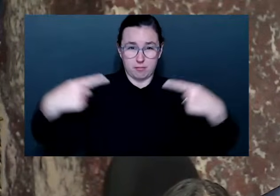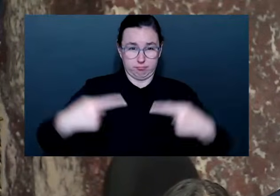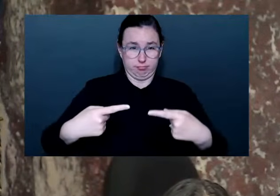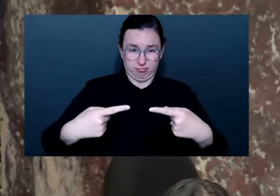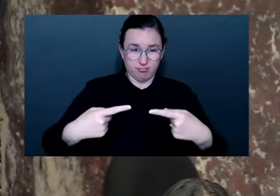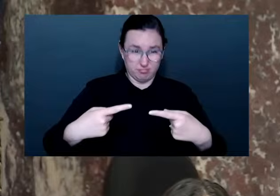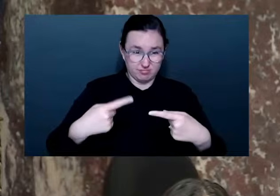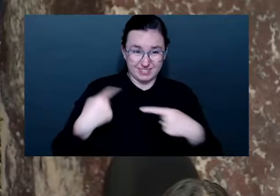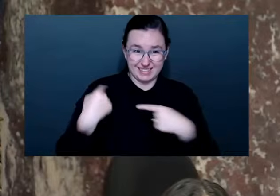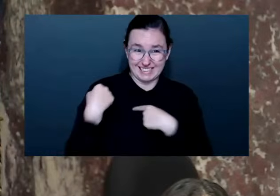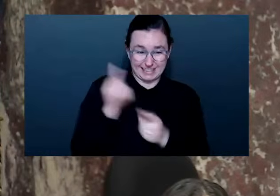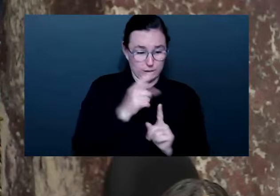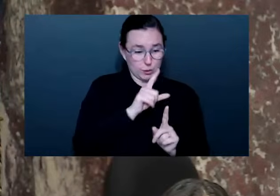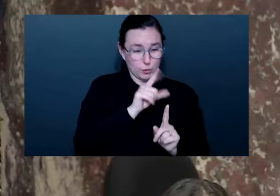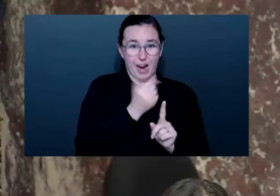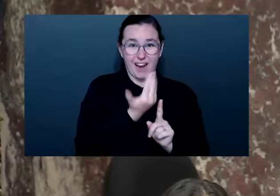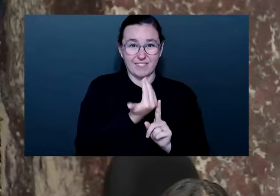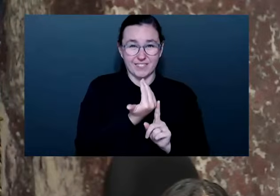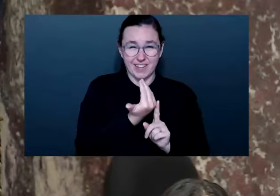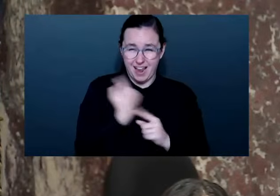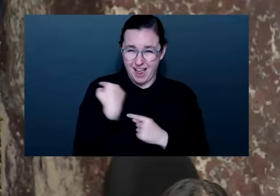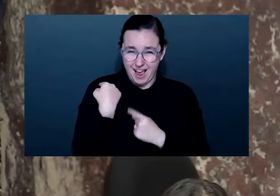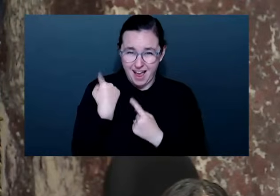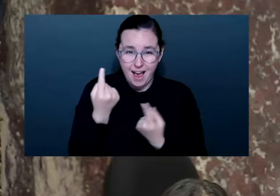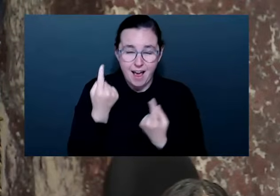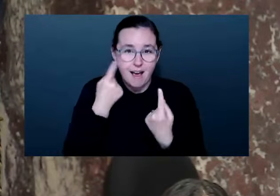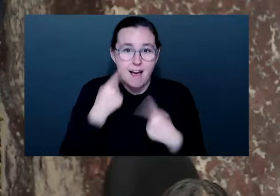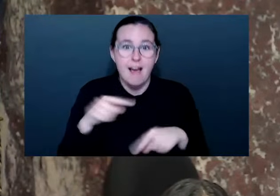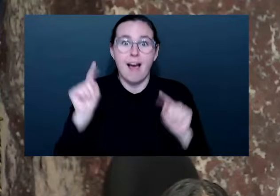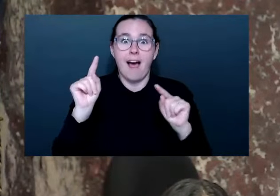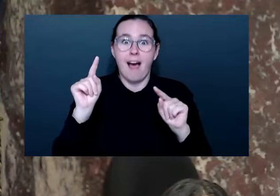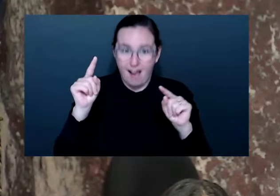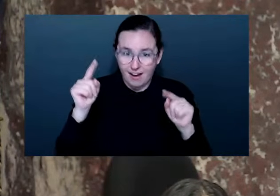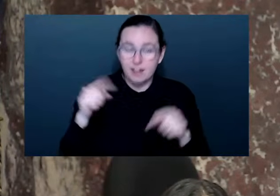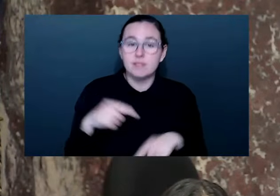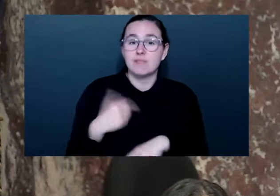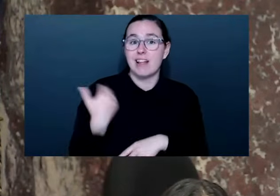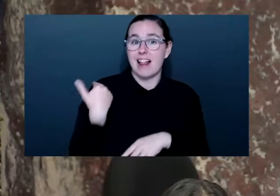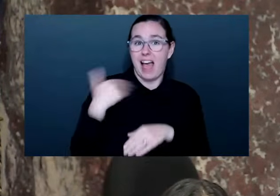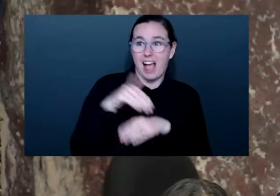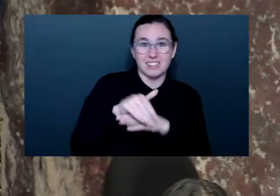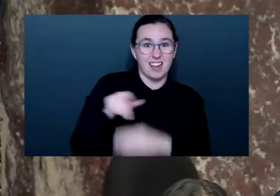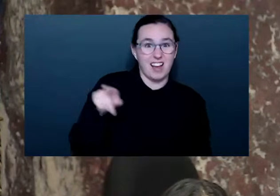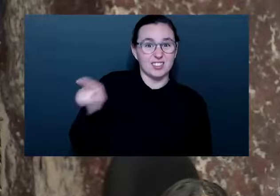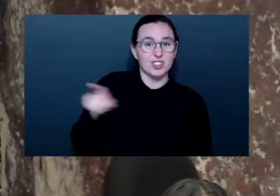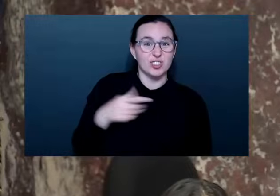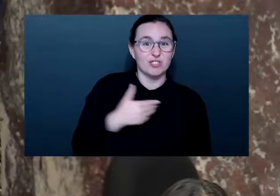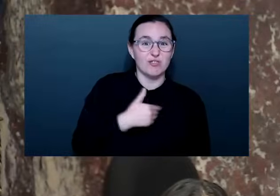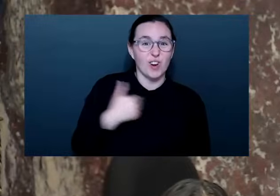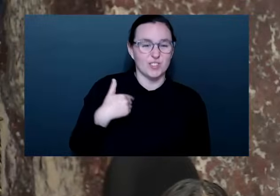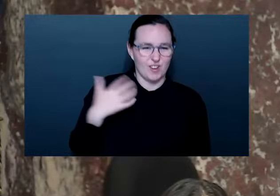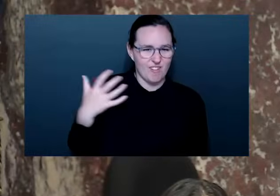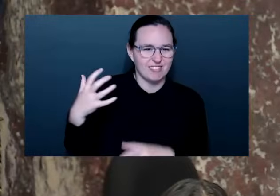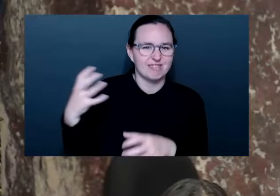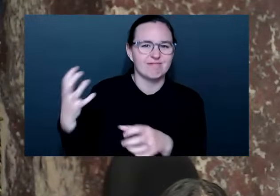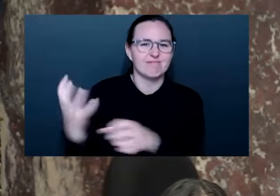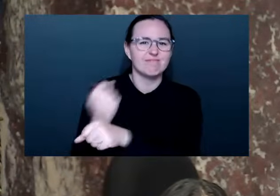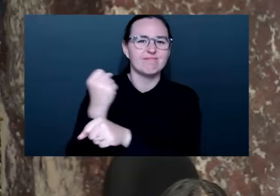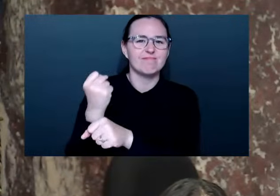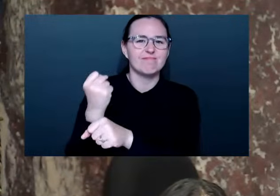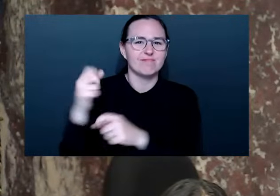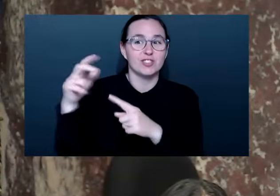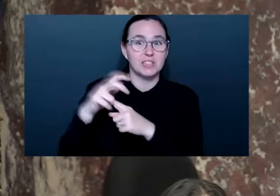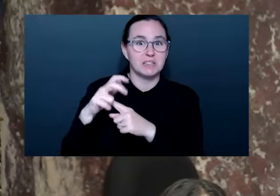Yankees. Last night, Toronto Blue Jays advanced to the American League Championship Series after defeating the Yankees in 3 out of